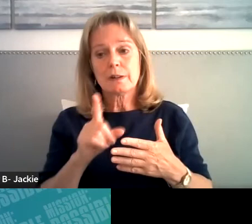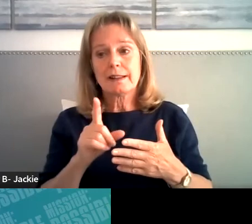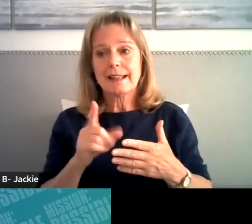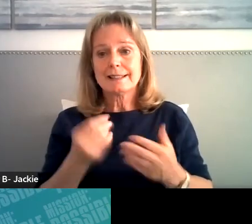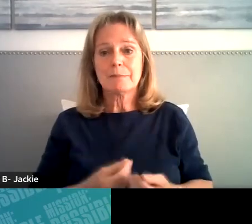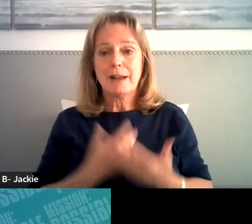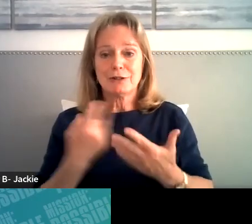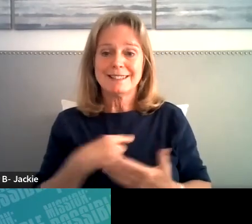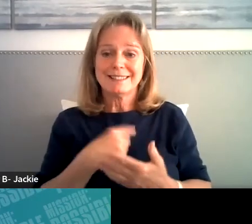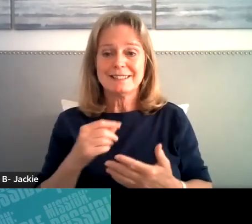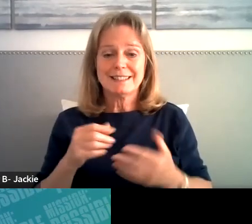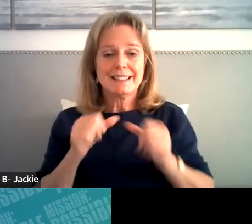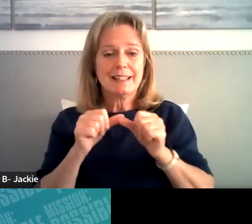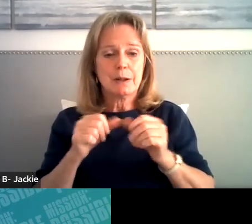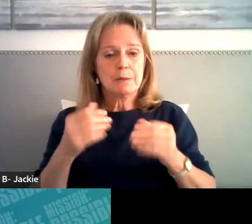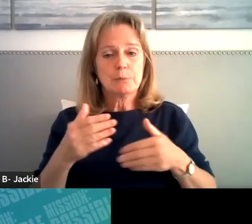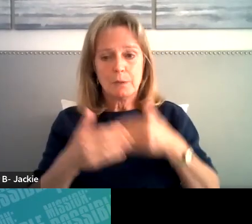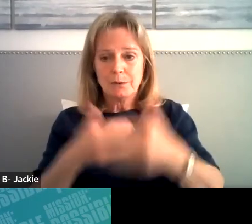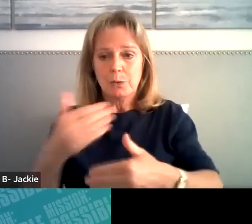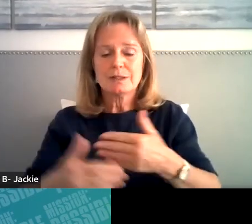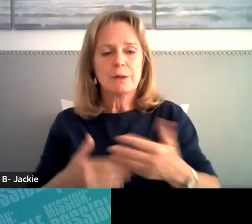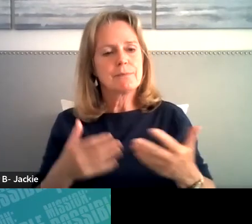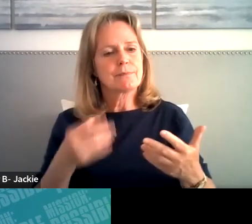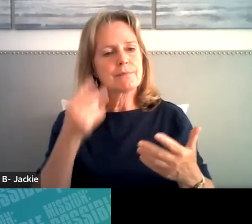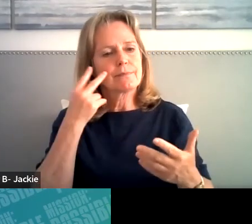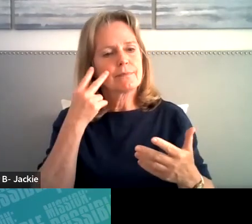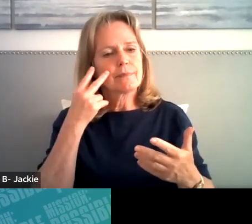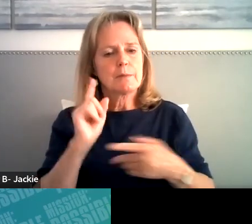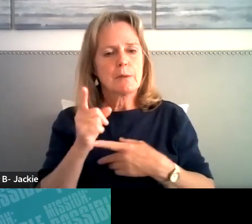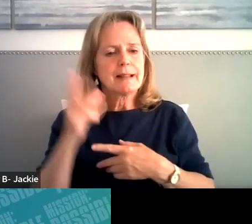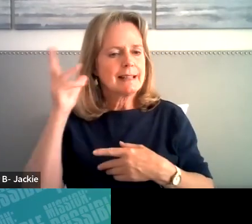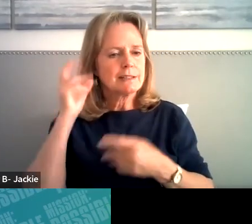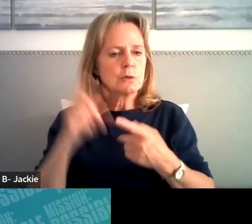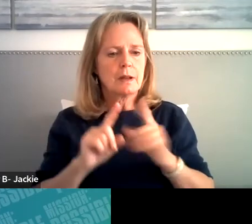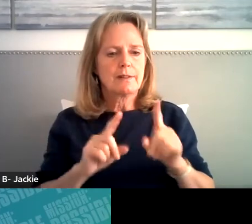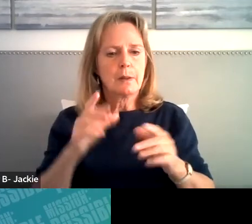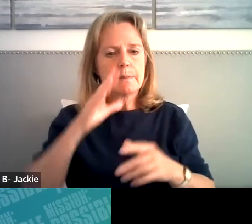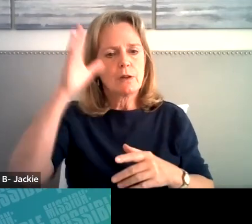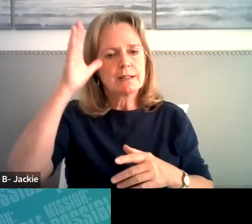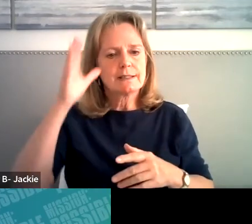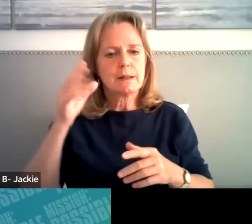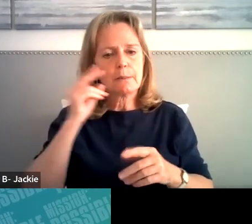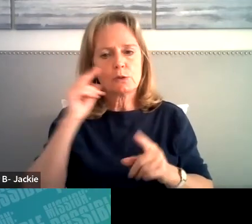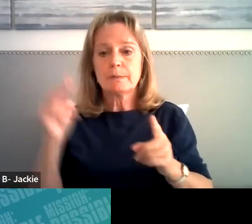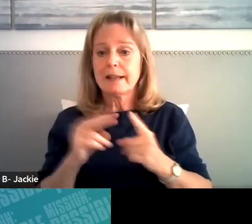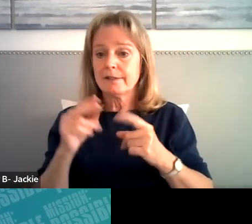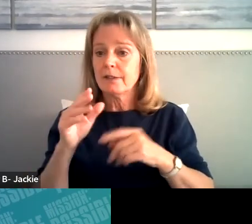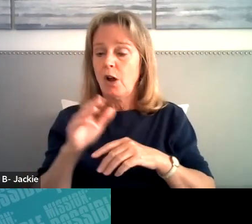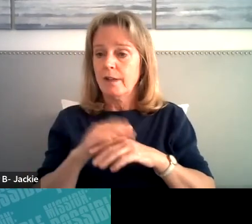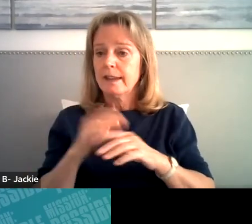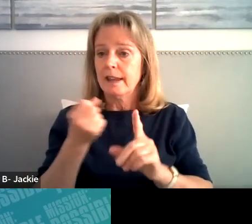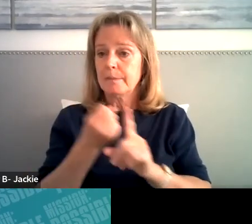inspires us to keep moving forward. So let's take a moment in listening to one of the parents' perspective on the impact